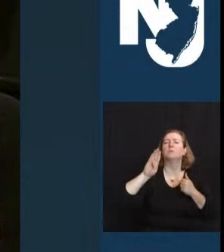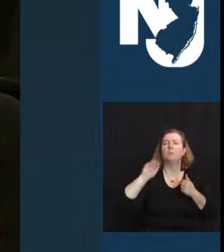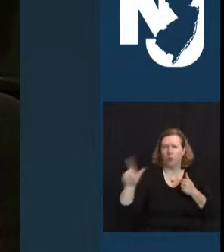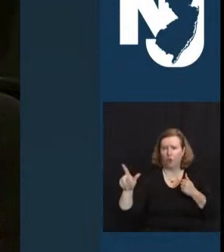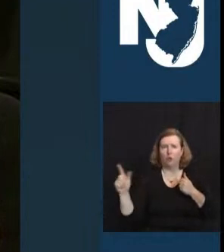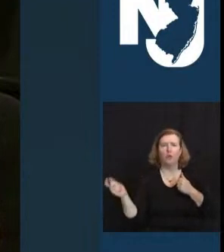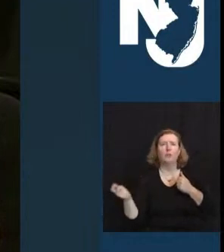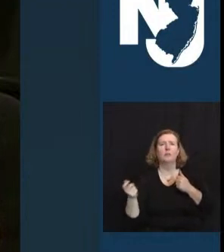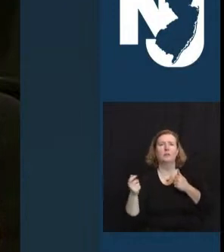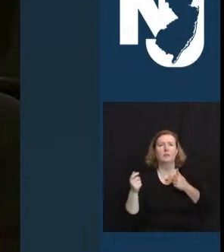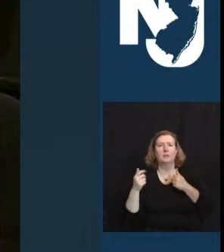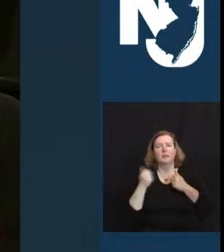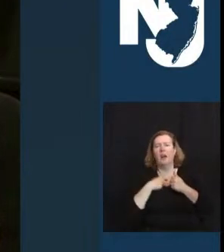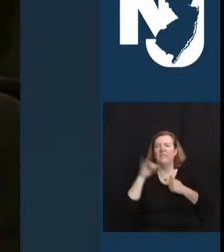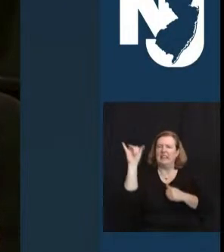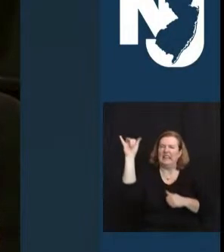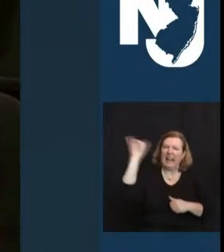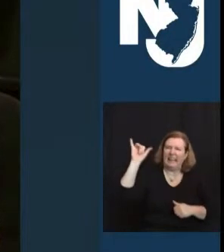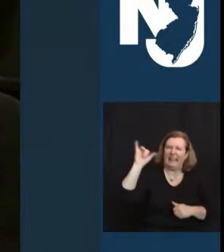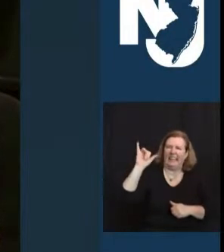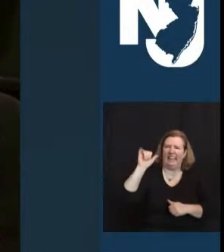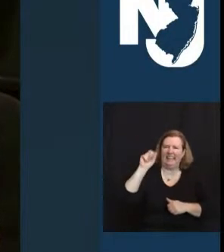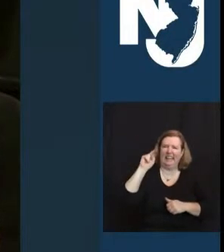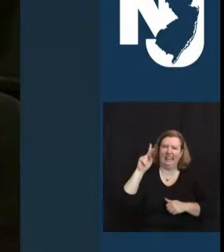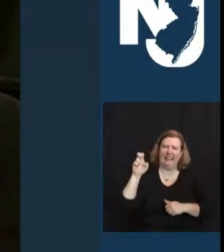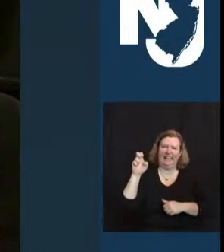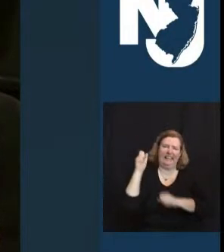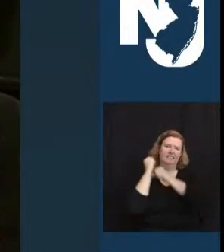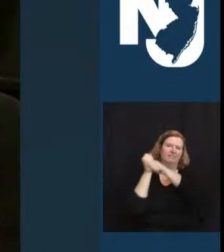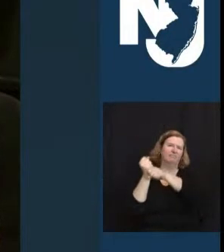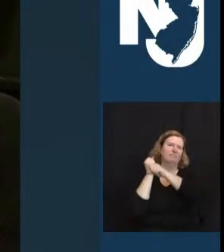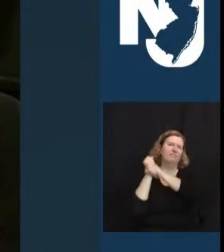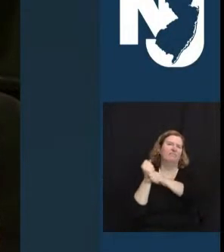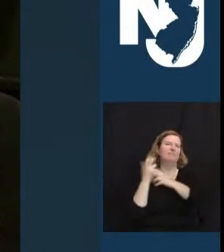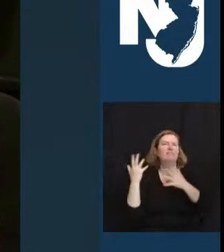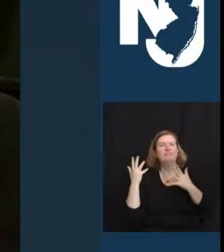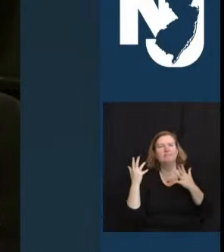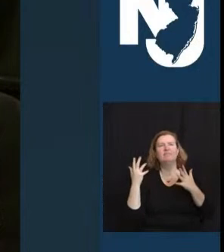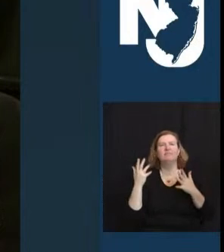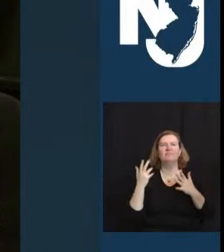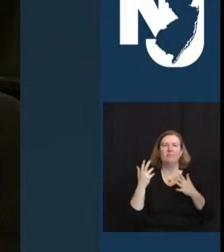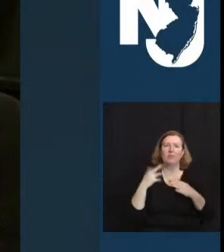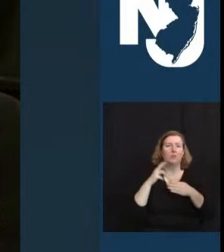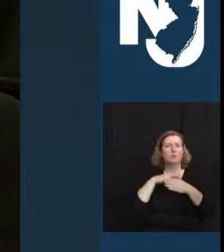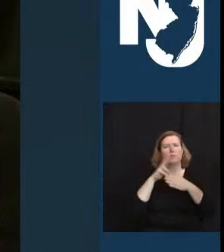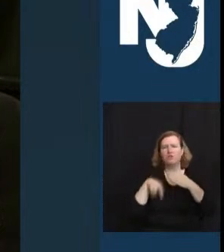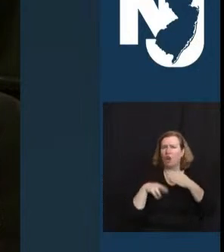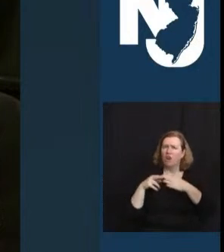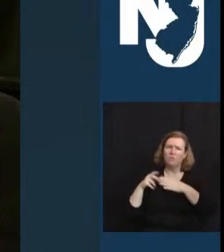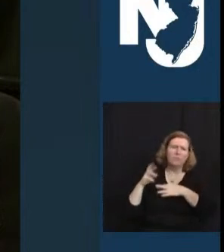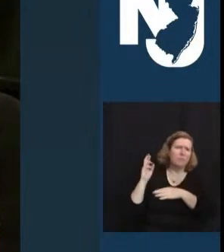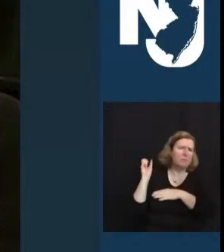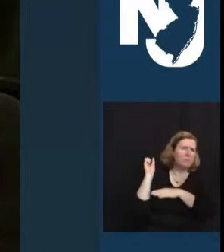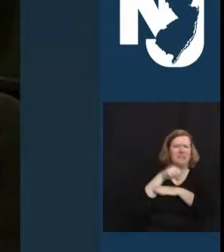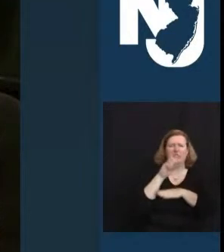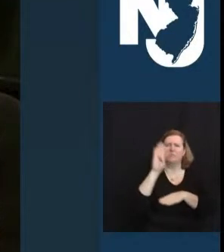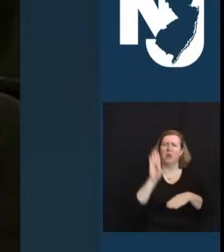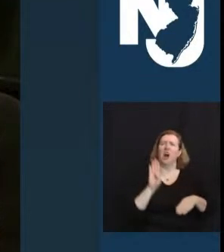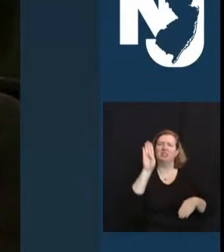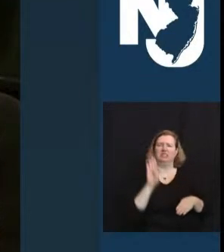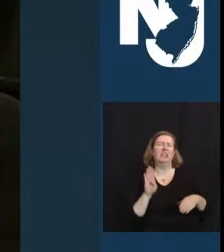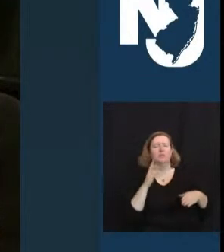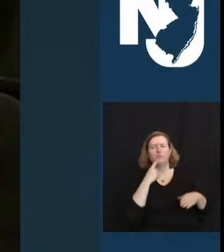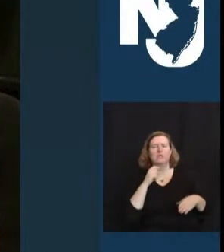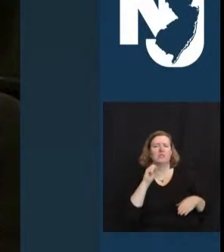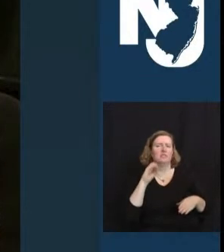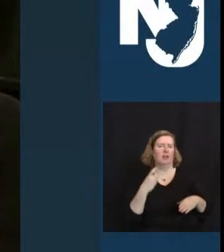York Yankees. He would have been happy with last night's pounding of the Baltimore Orioles. Mike leaves behind that woman on the right, his